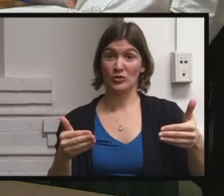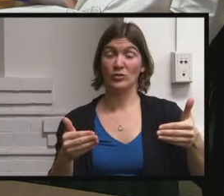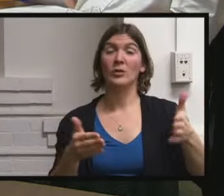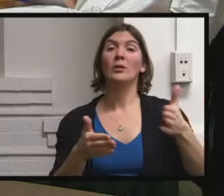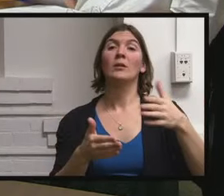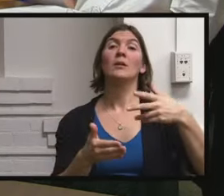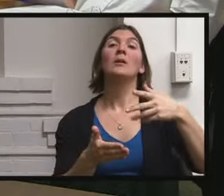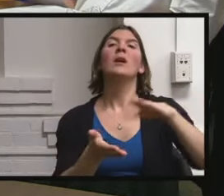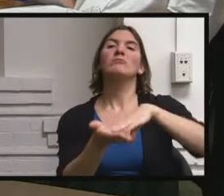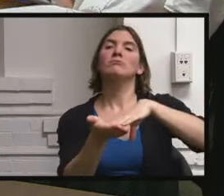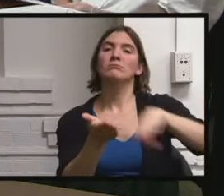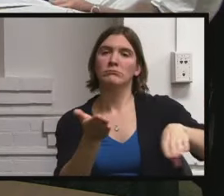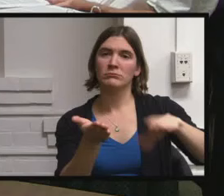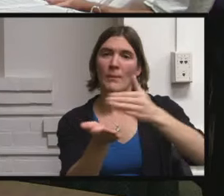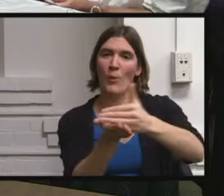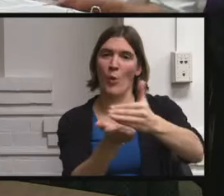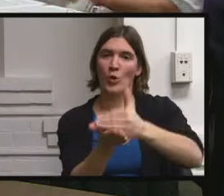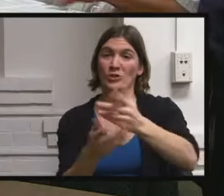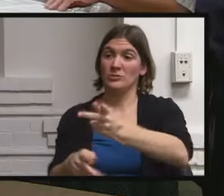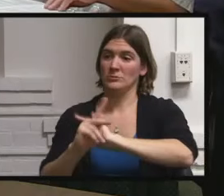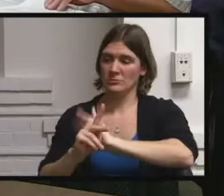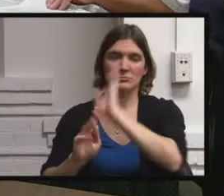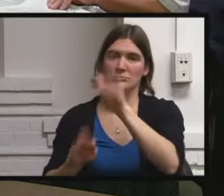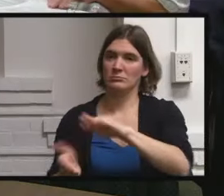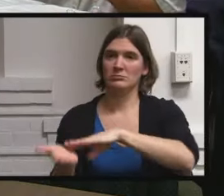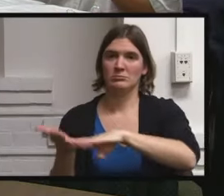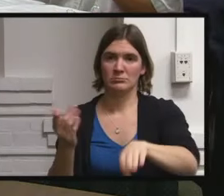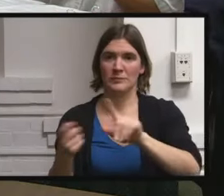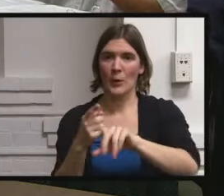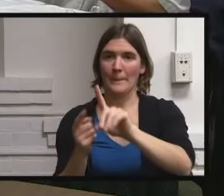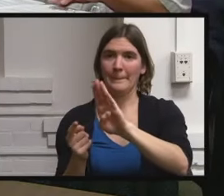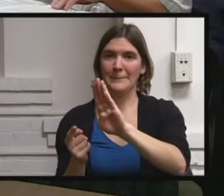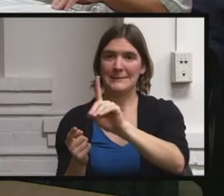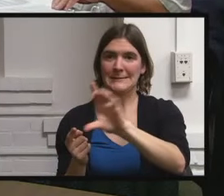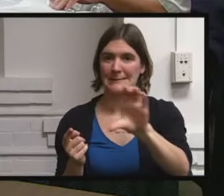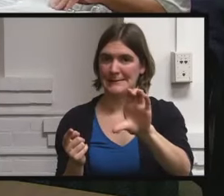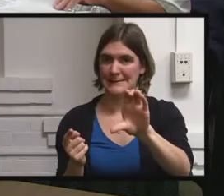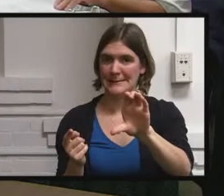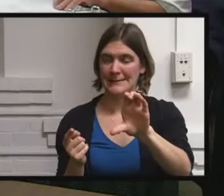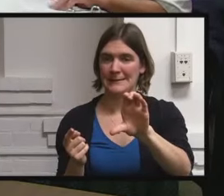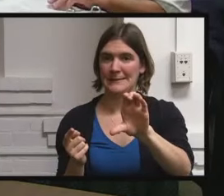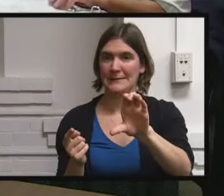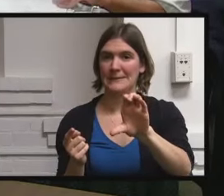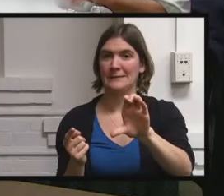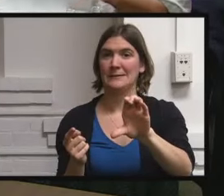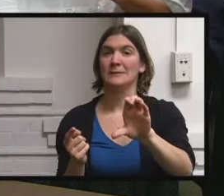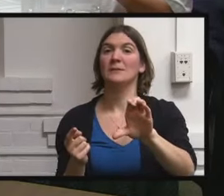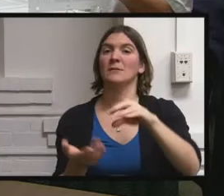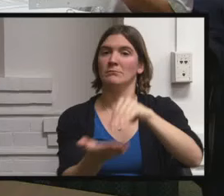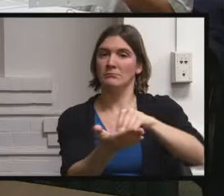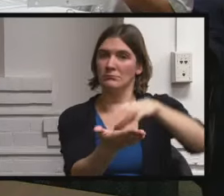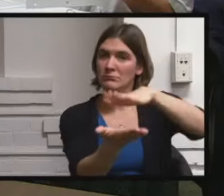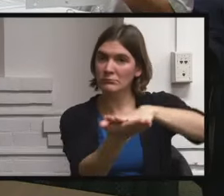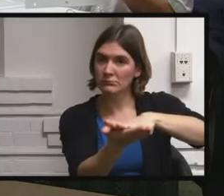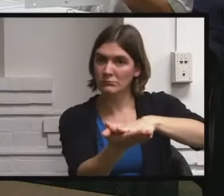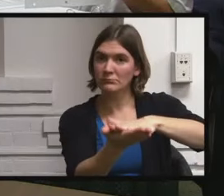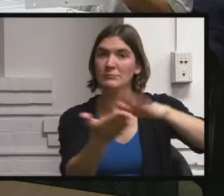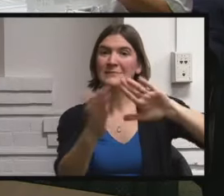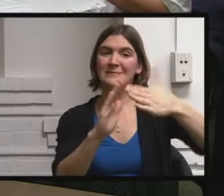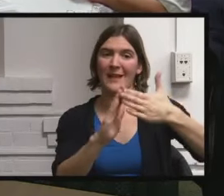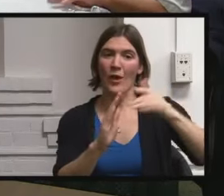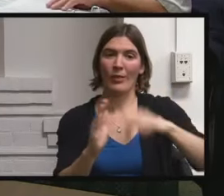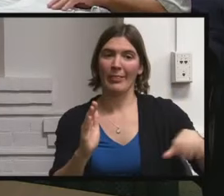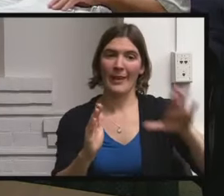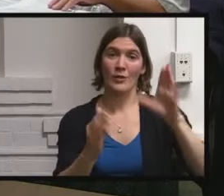partial discharge of the mortgage from the Brattleboro Development Credit Corporation, recorded in the Brattleboro Land